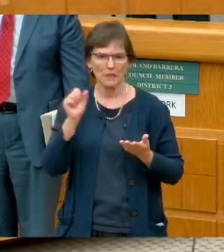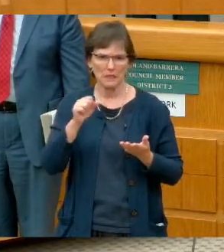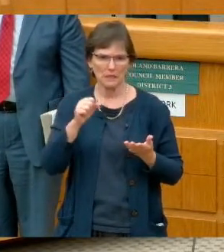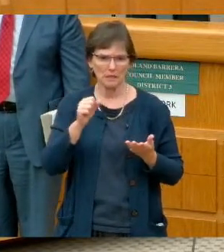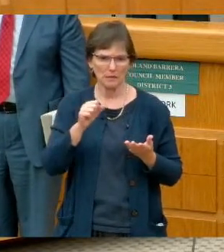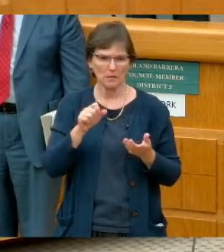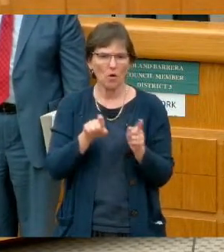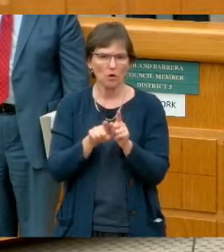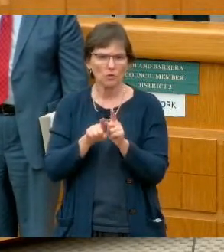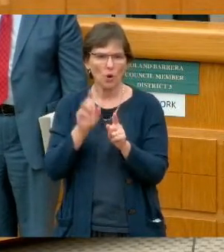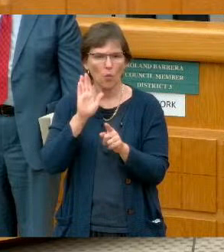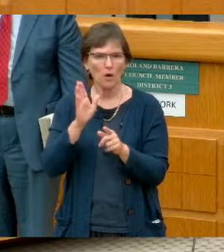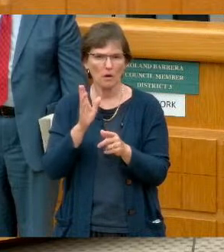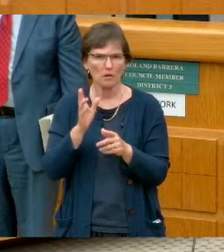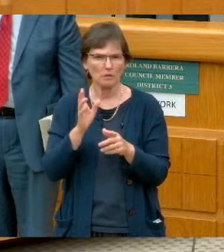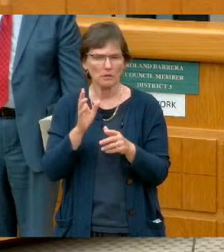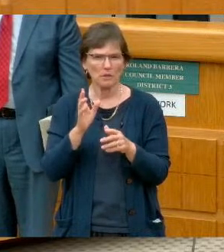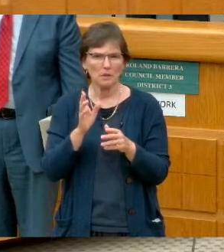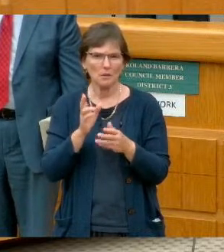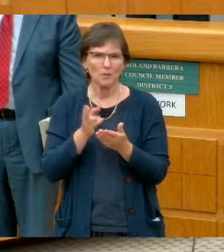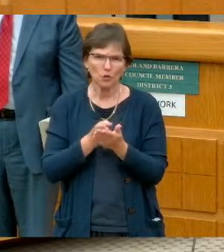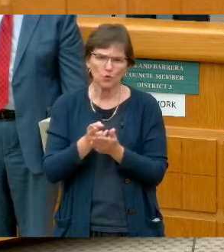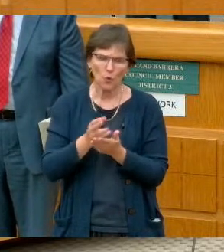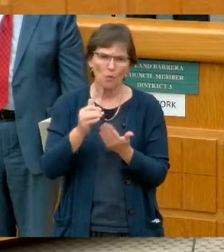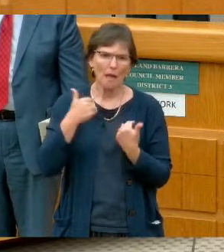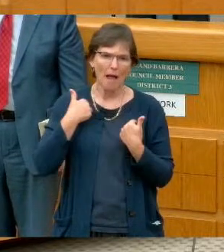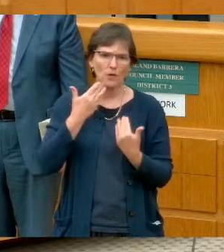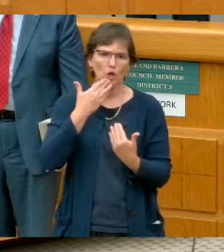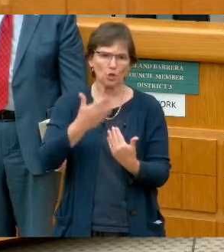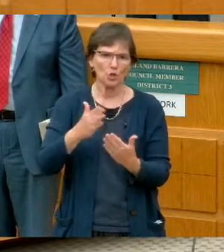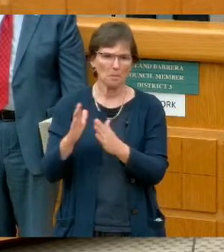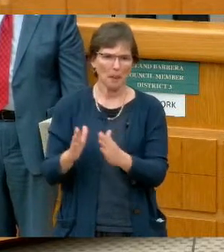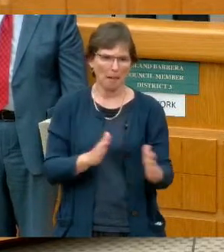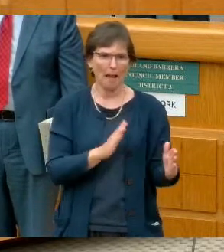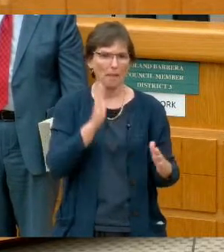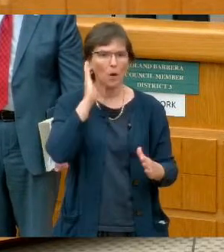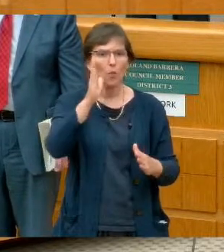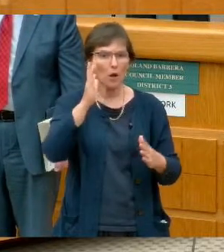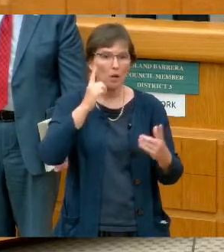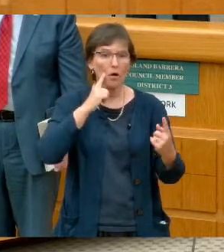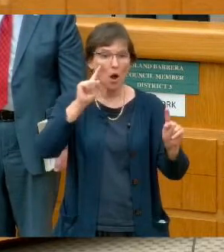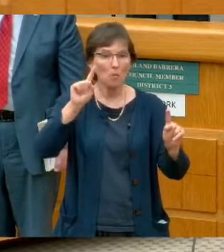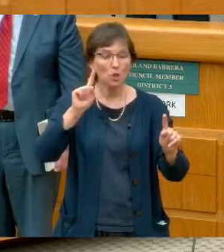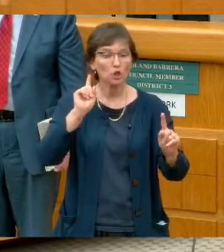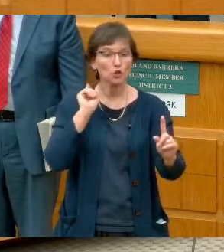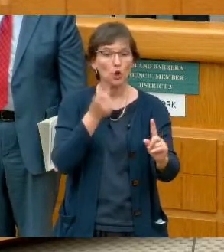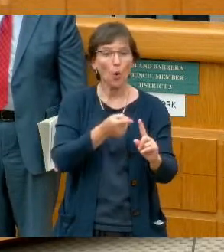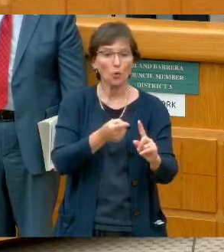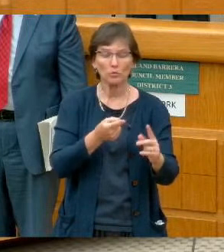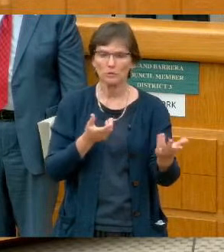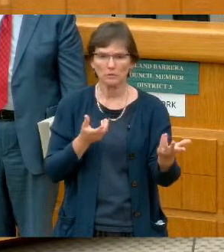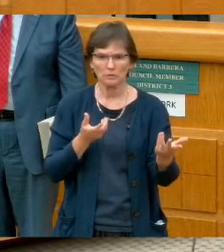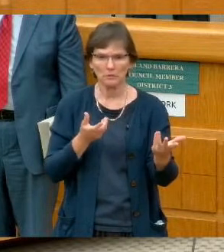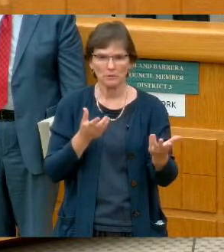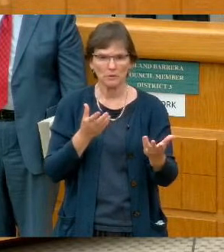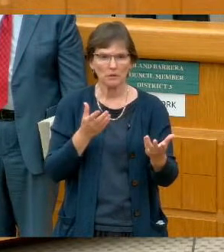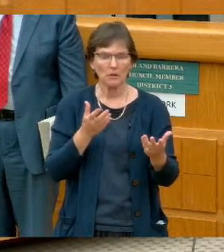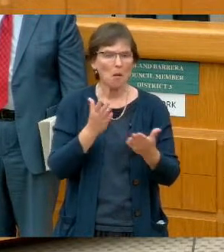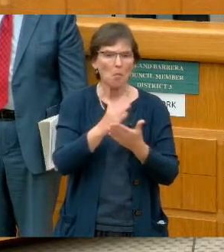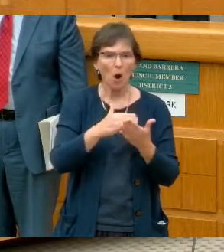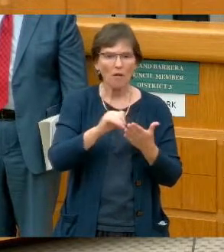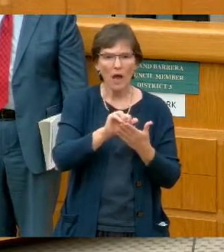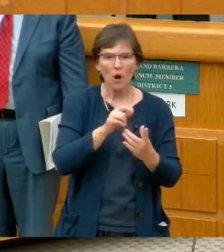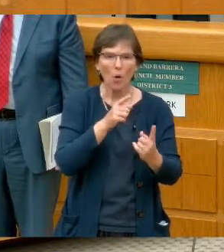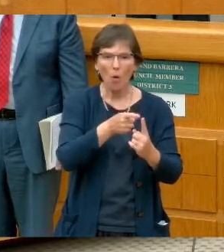provide resources, and also we're going to make sure that we have a good plan that can basically achieve our goals.